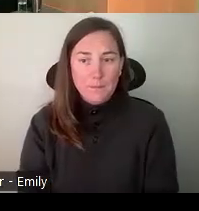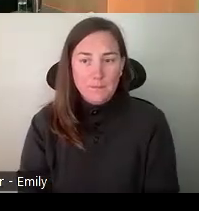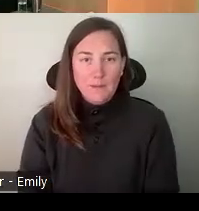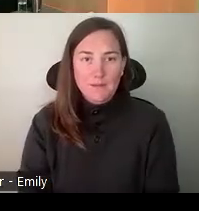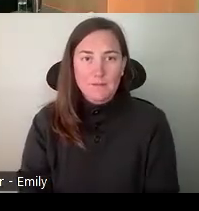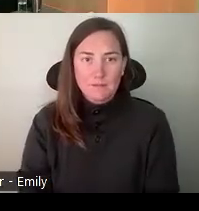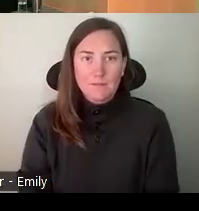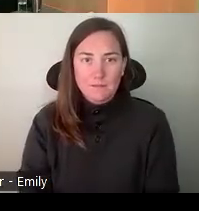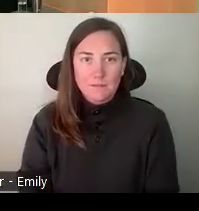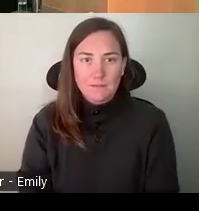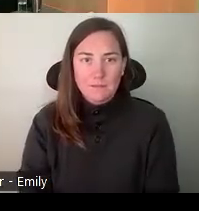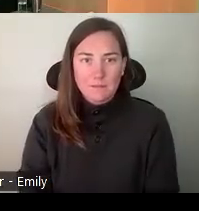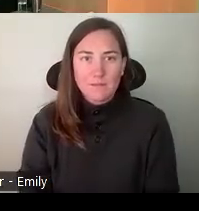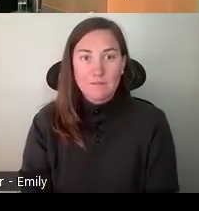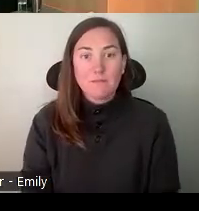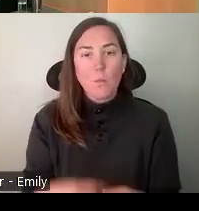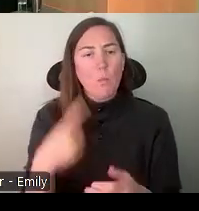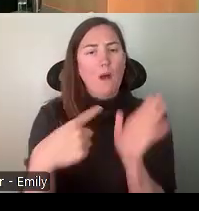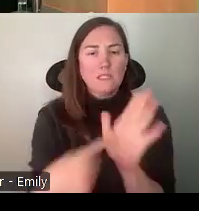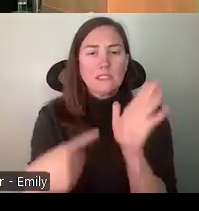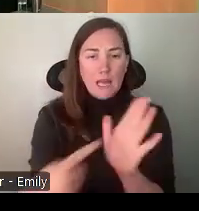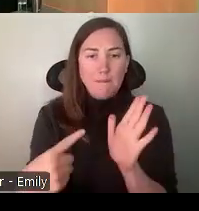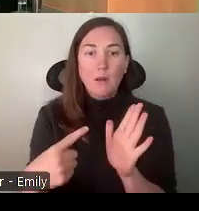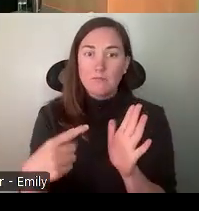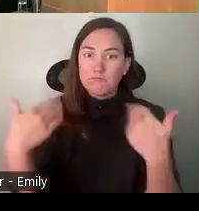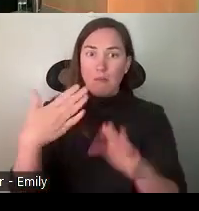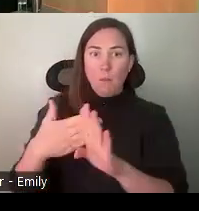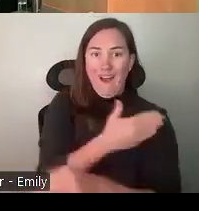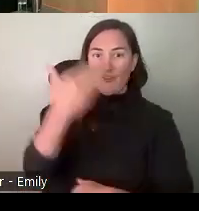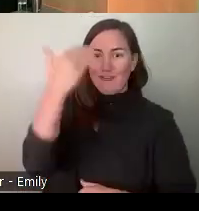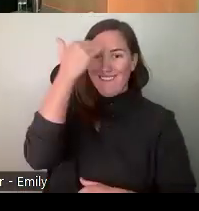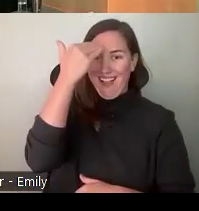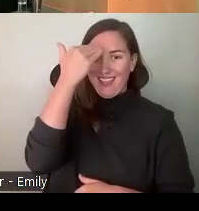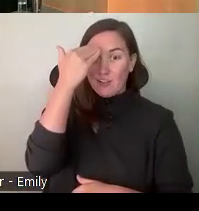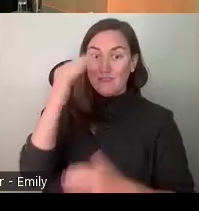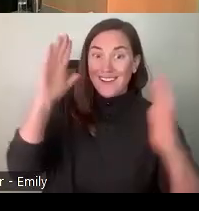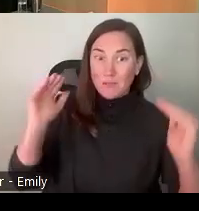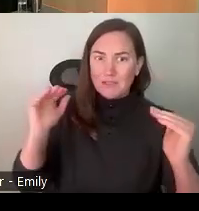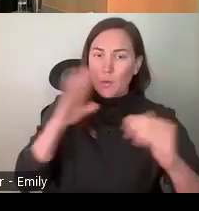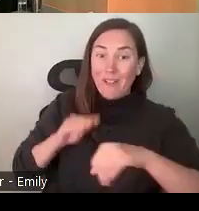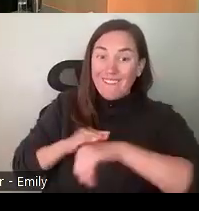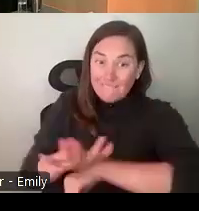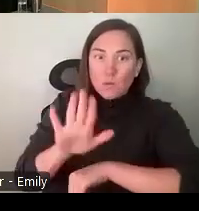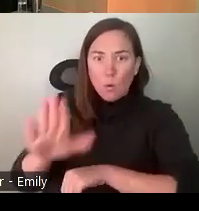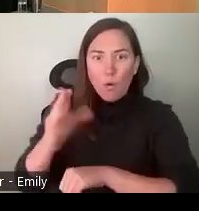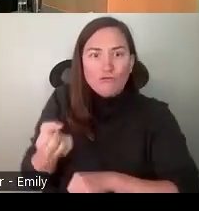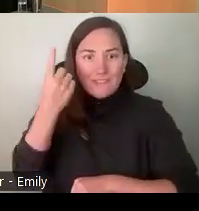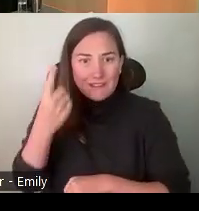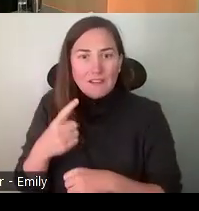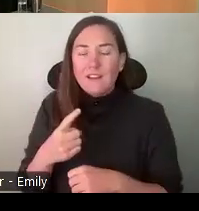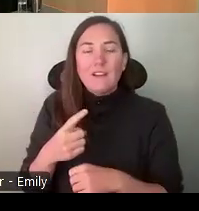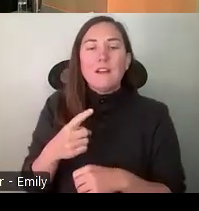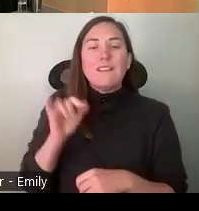Okay. That's an example of the powerful influence of these expectations, these unconscious expectations